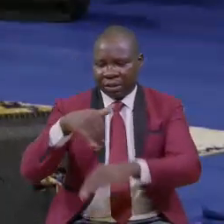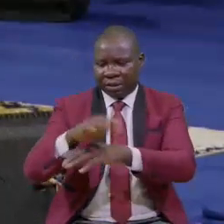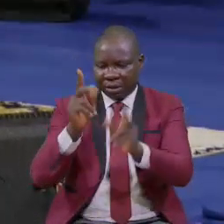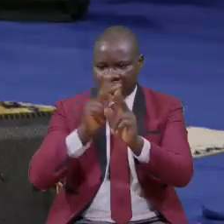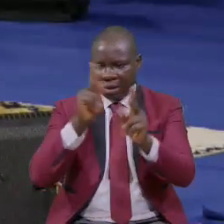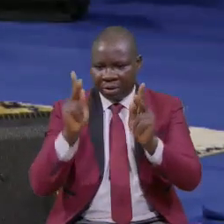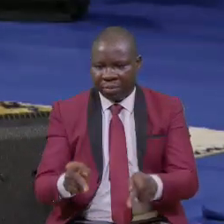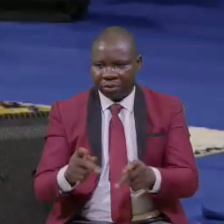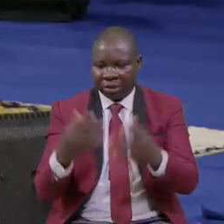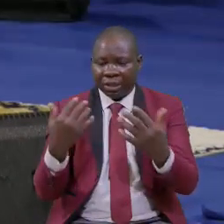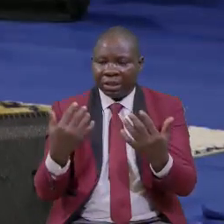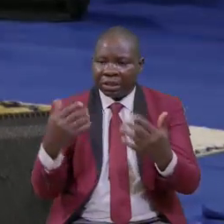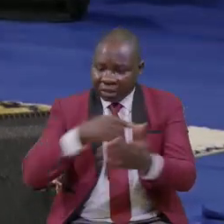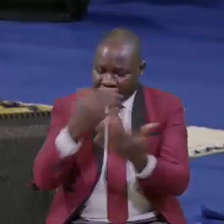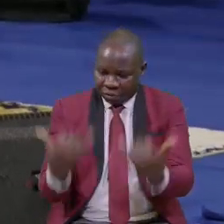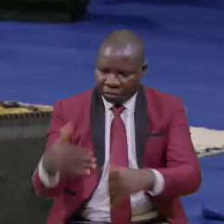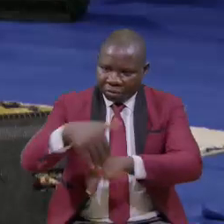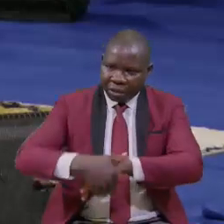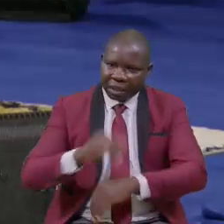Tonight, I am sent to you.